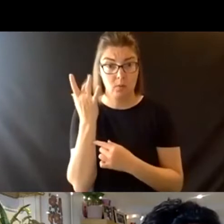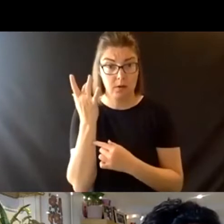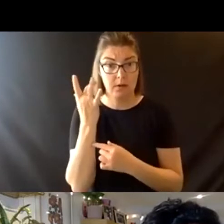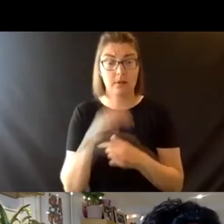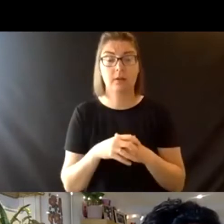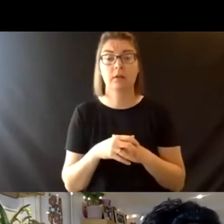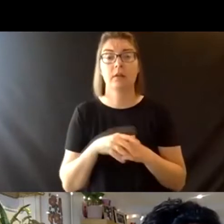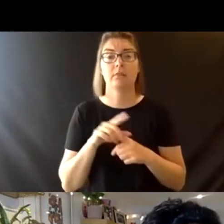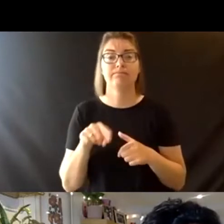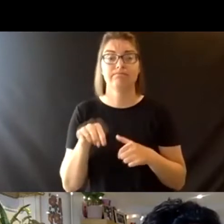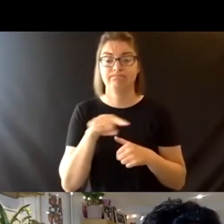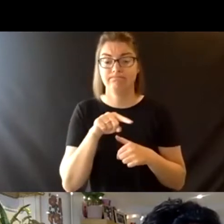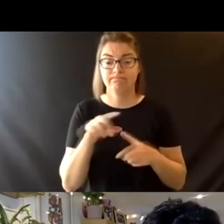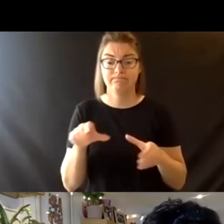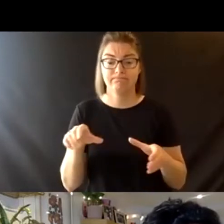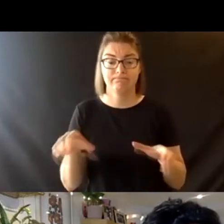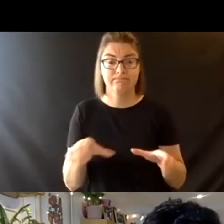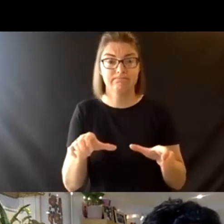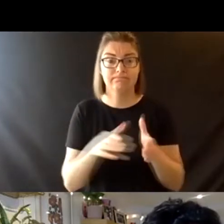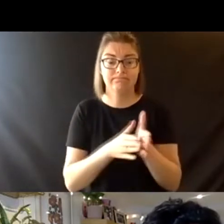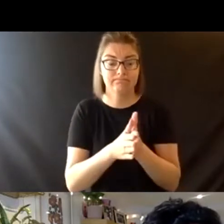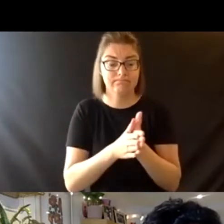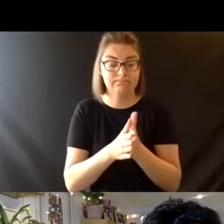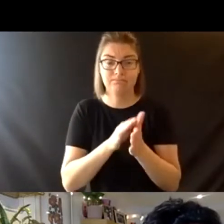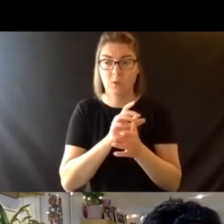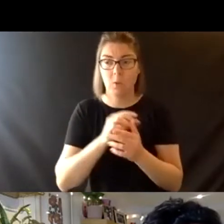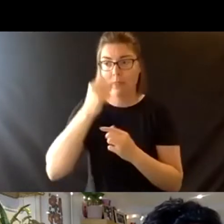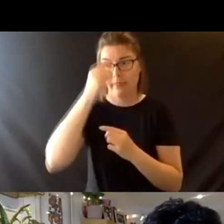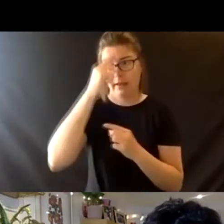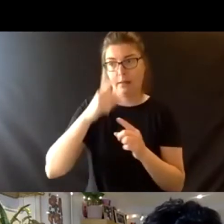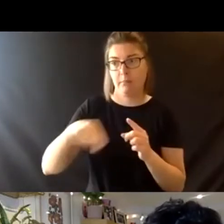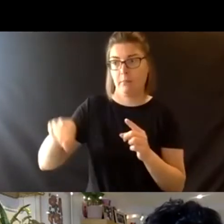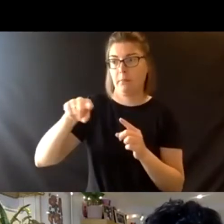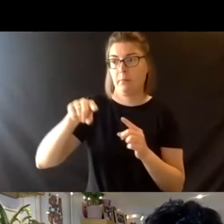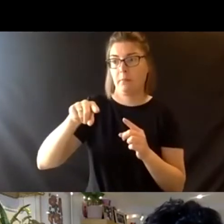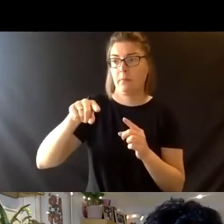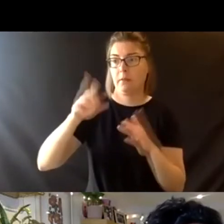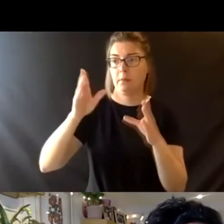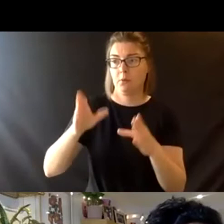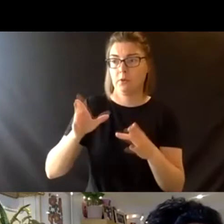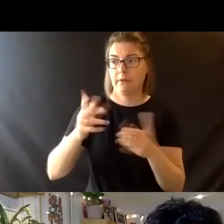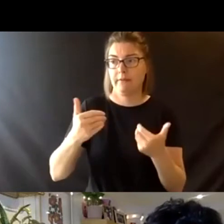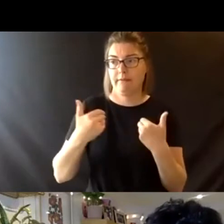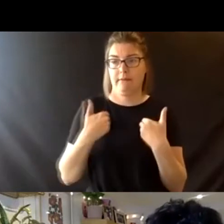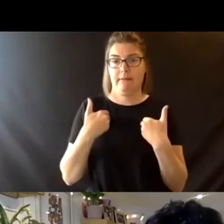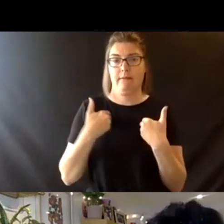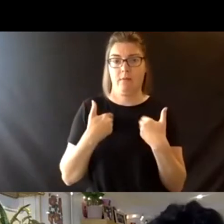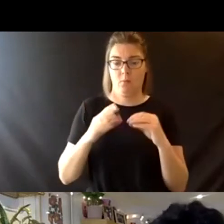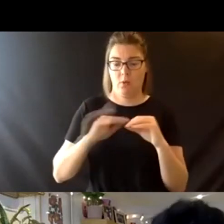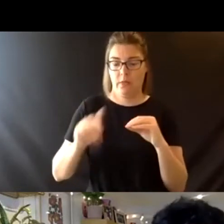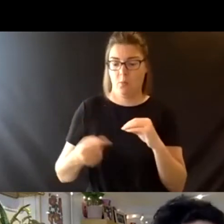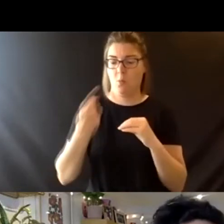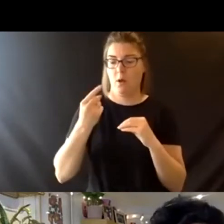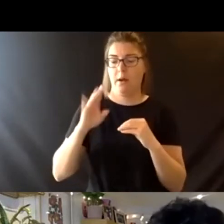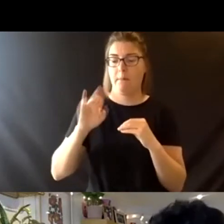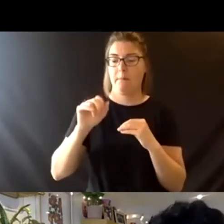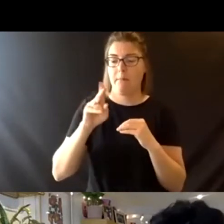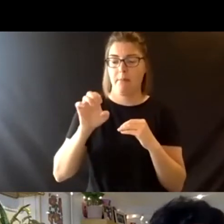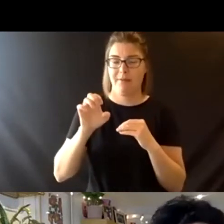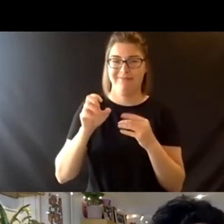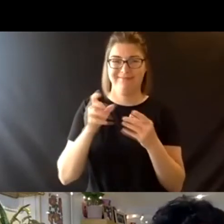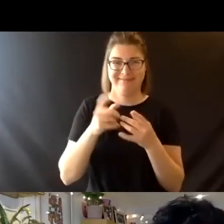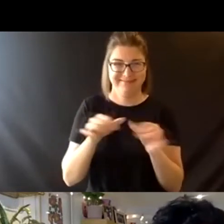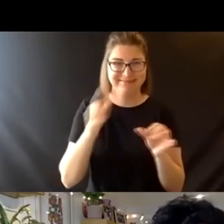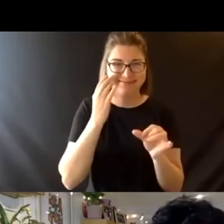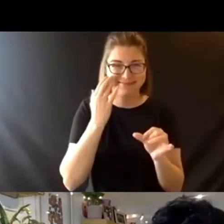these initiatives often don't take into consideration that a person can exist in more than one bubble at the same time. And I'm